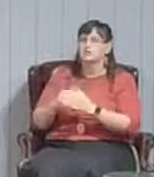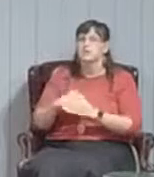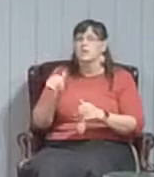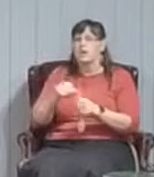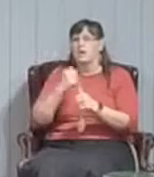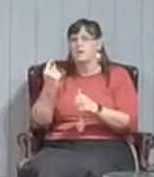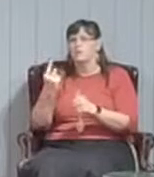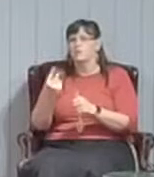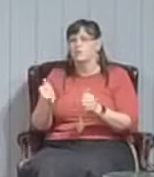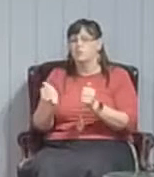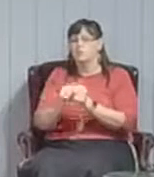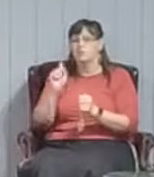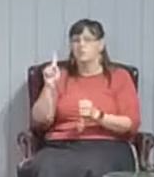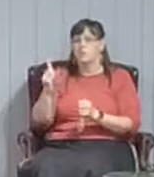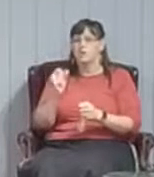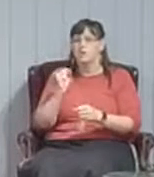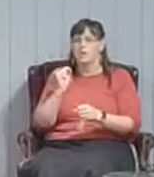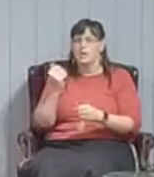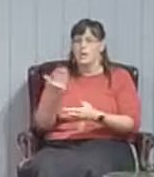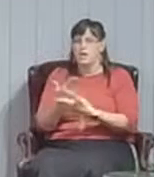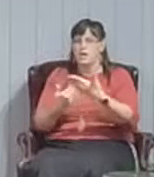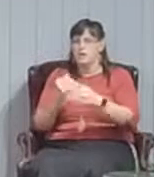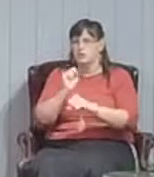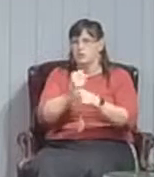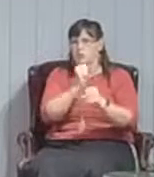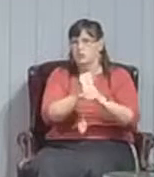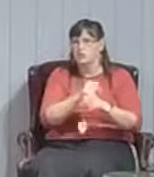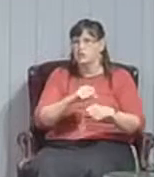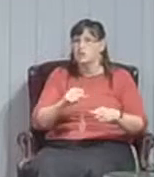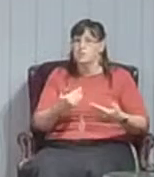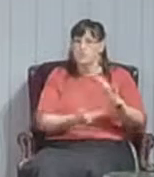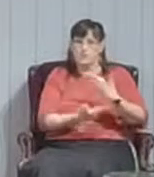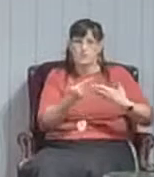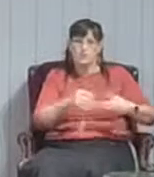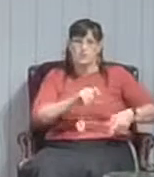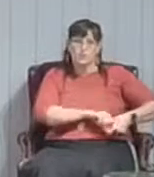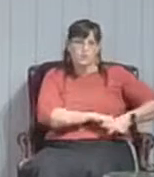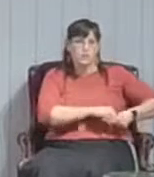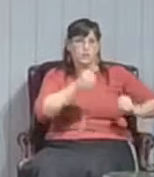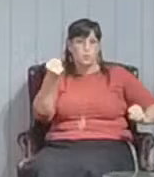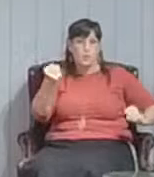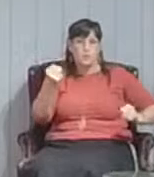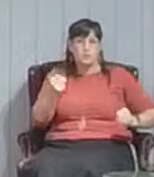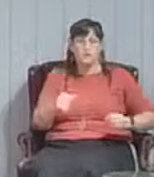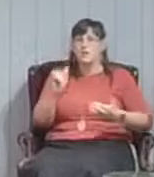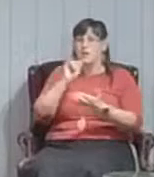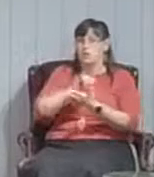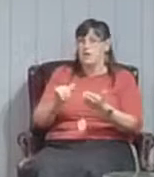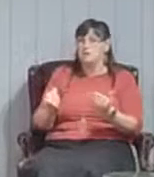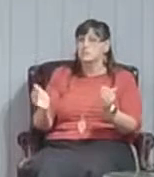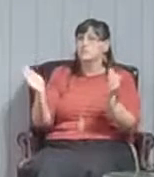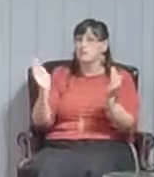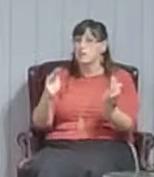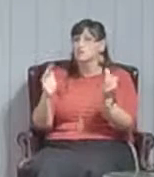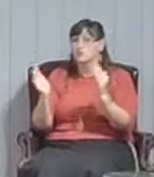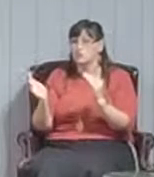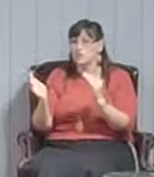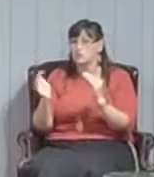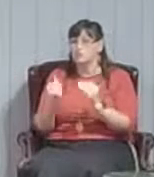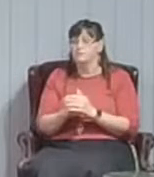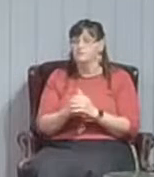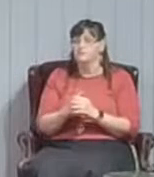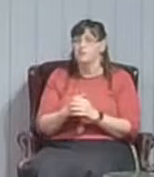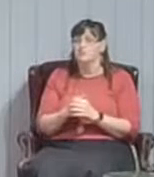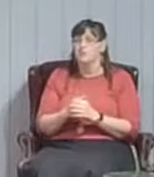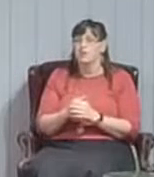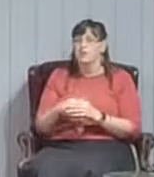everyone with one of his hands wrought in the work, and with the other held a weapon. That's called confrontation right there. Now, of course, you